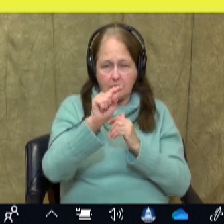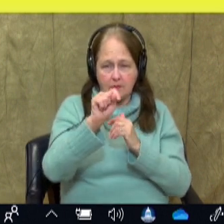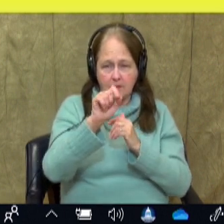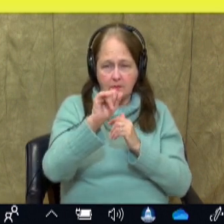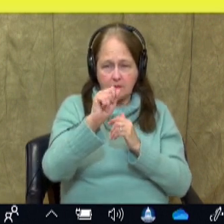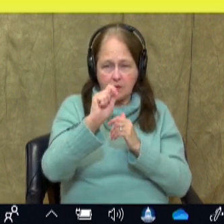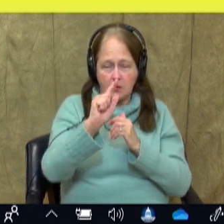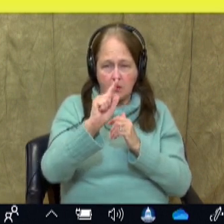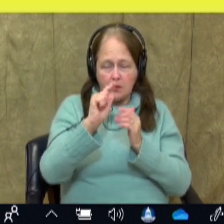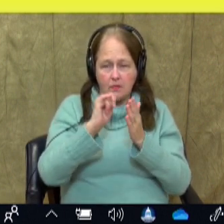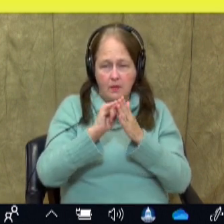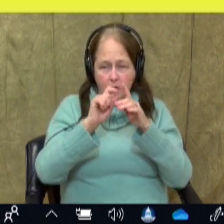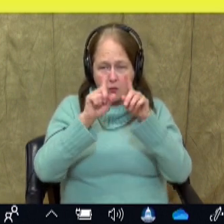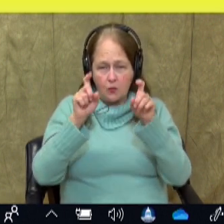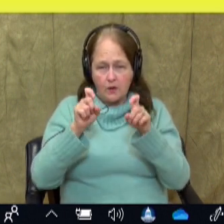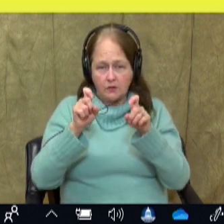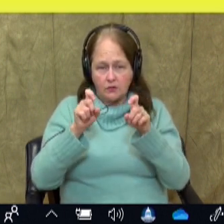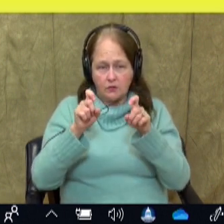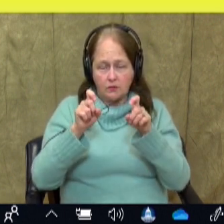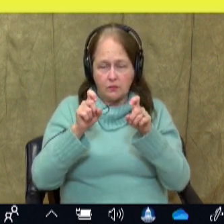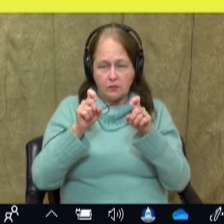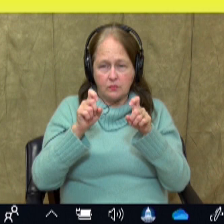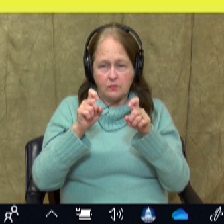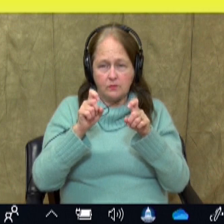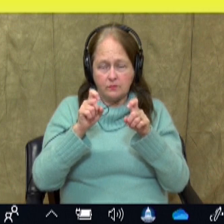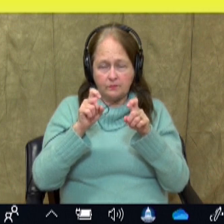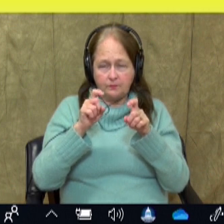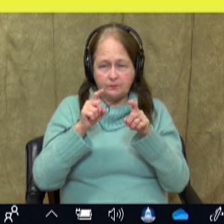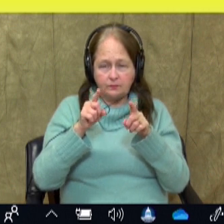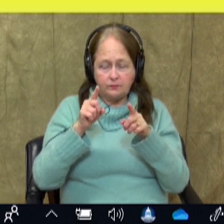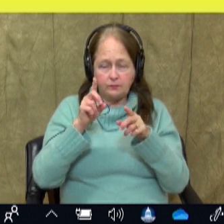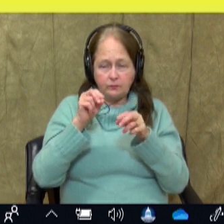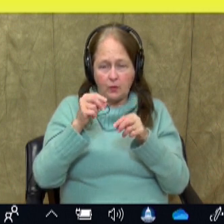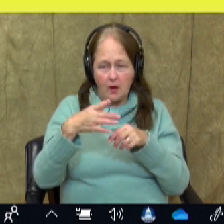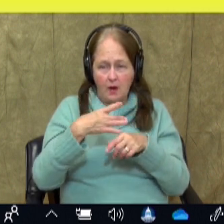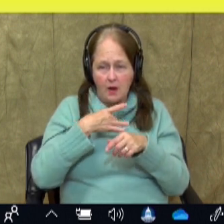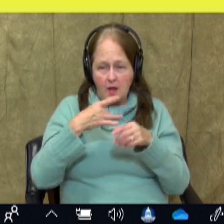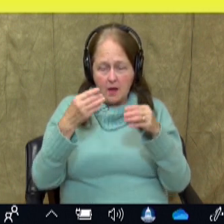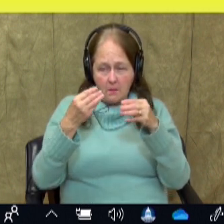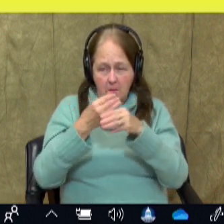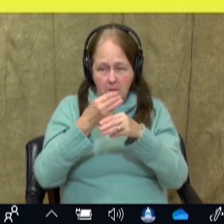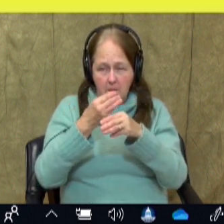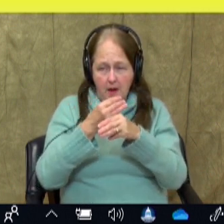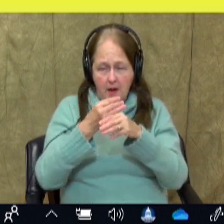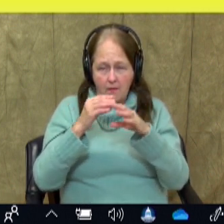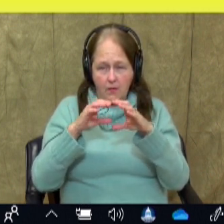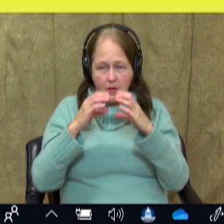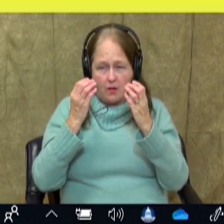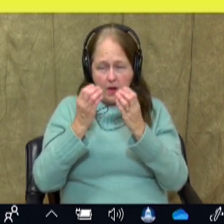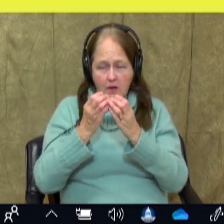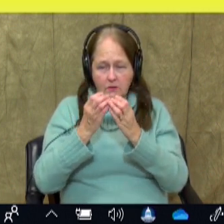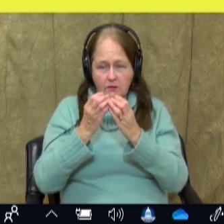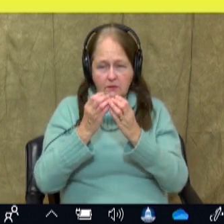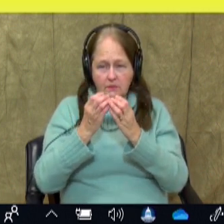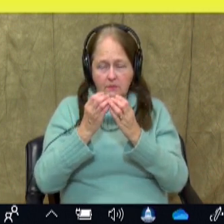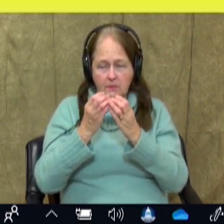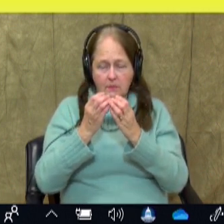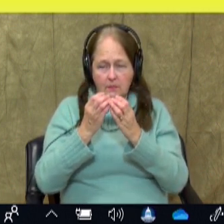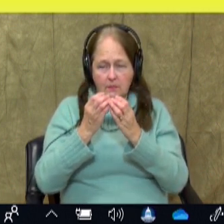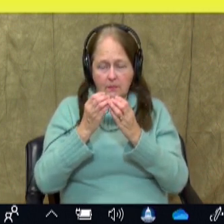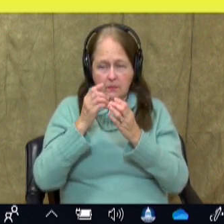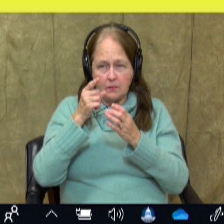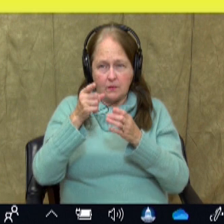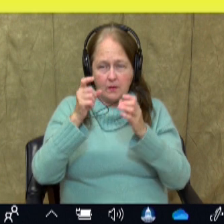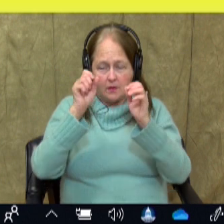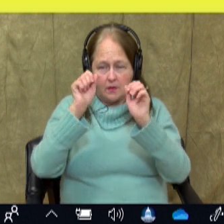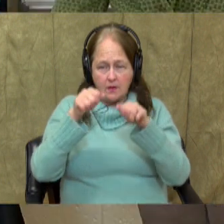a non-statistical question to a statistical question. Do you like math class? Okay, that's not statistical,